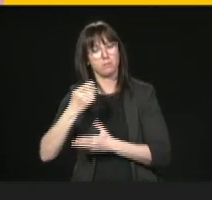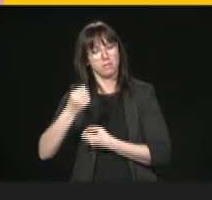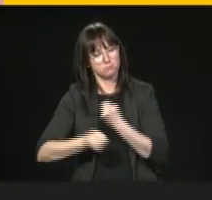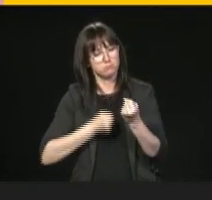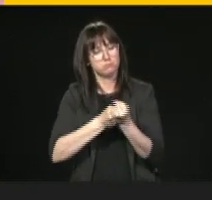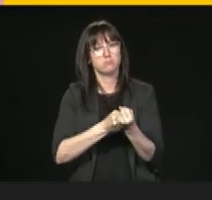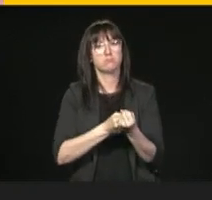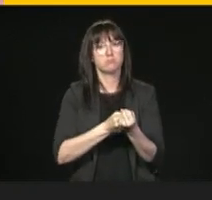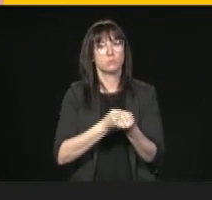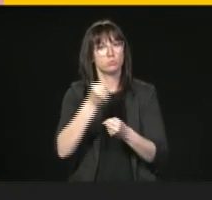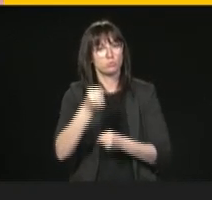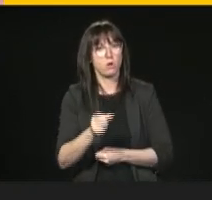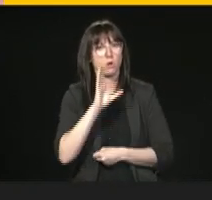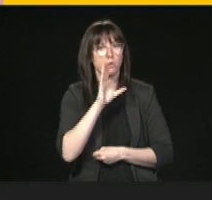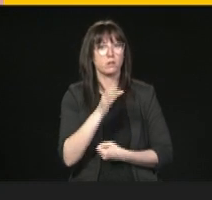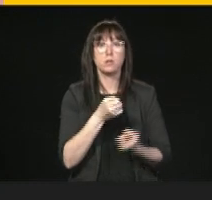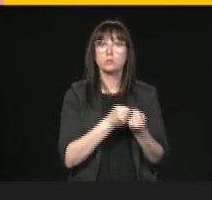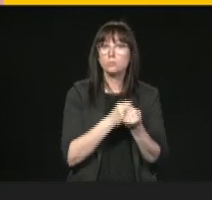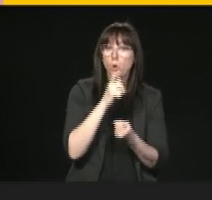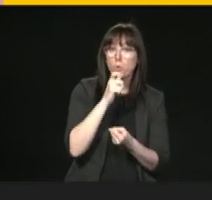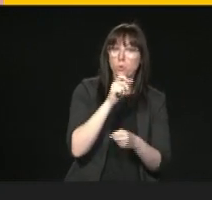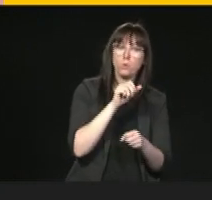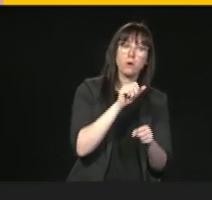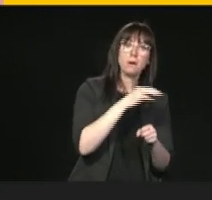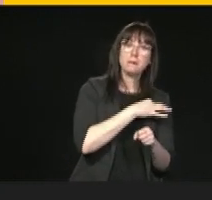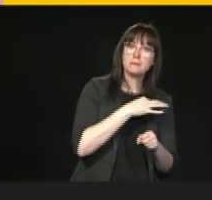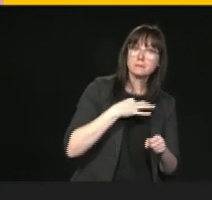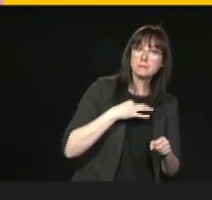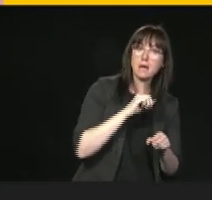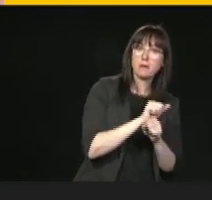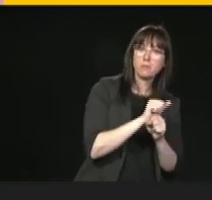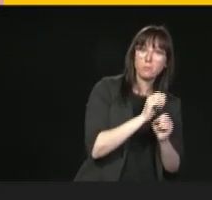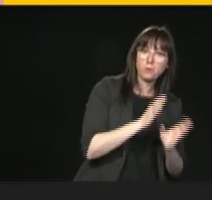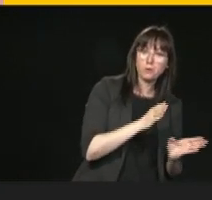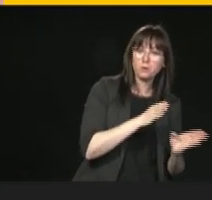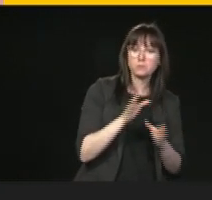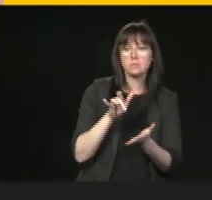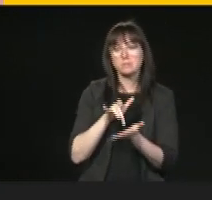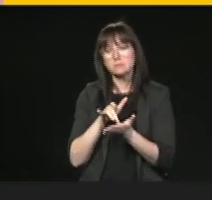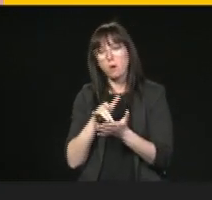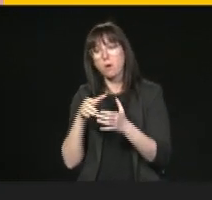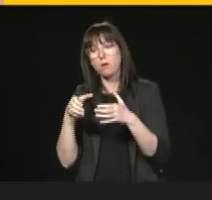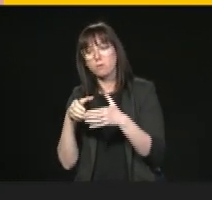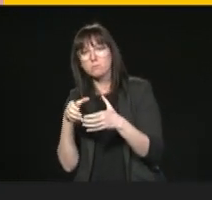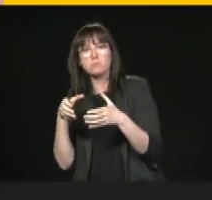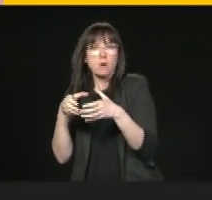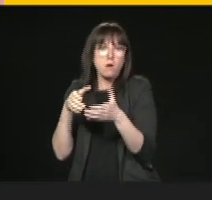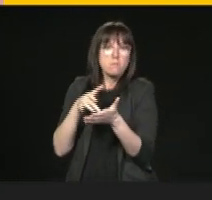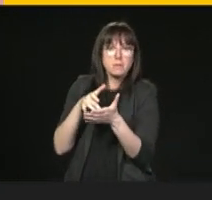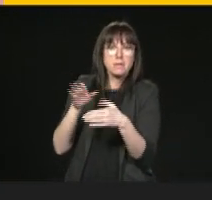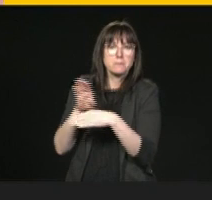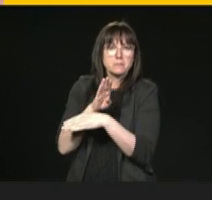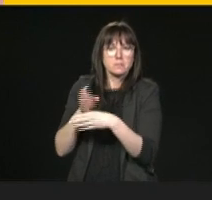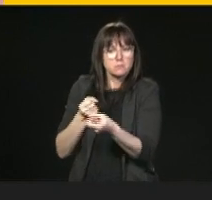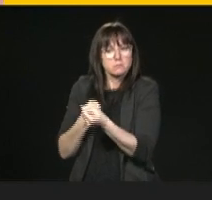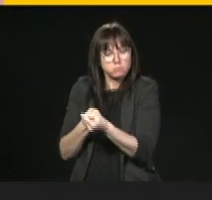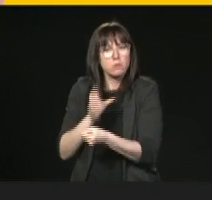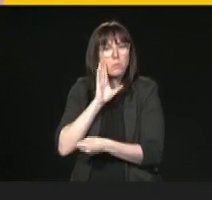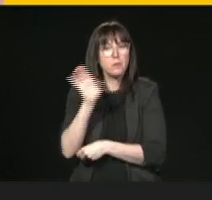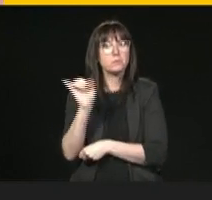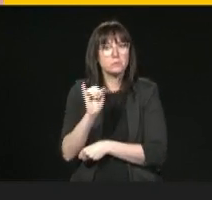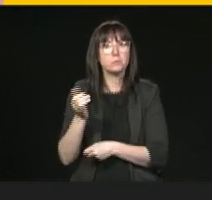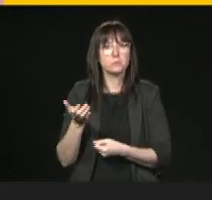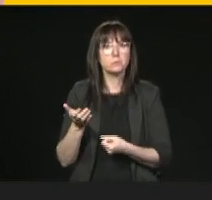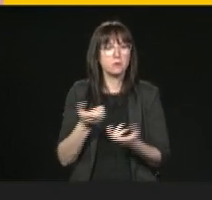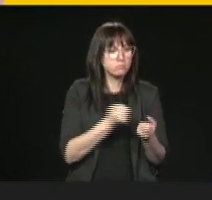small and medium-sized businesses and everyone else important in our economic fabric, because we all